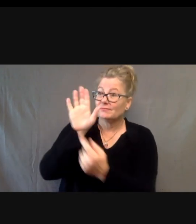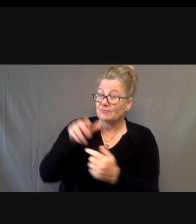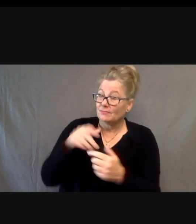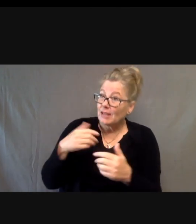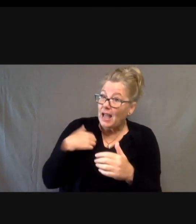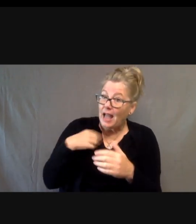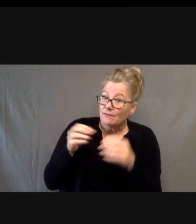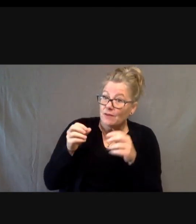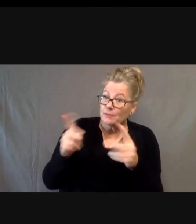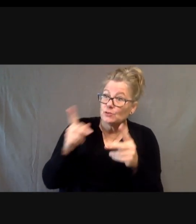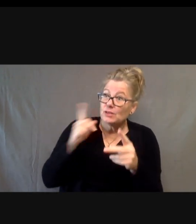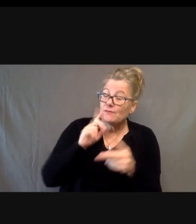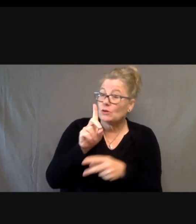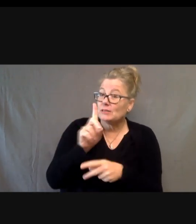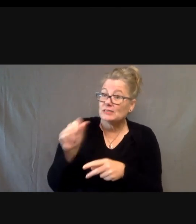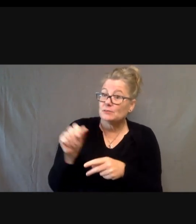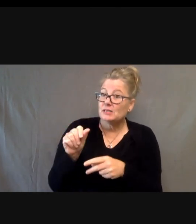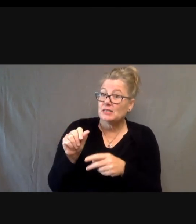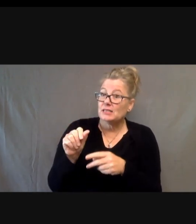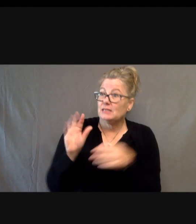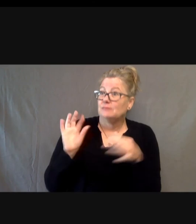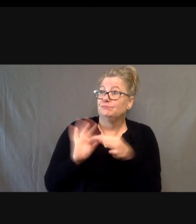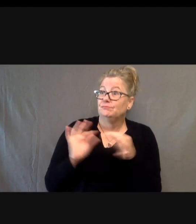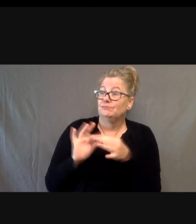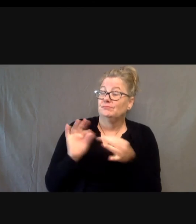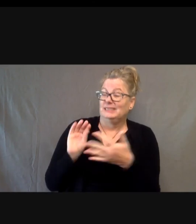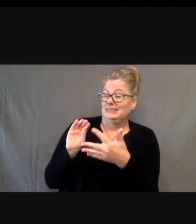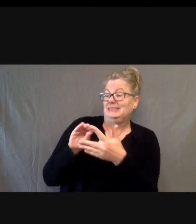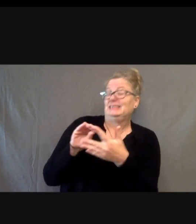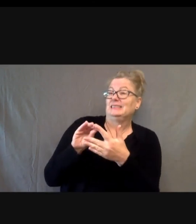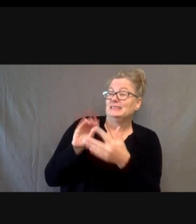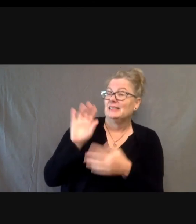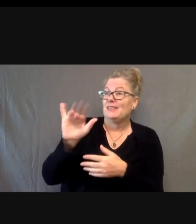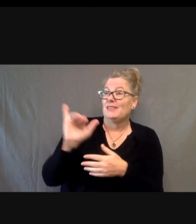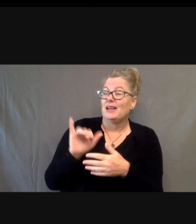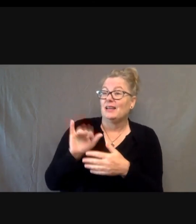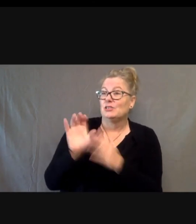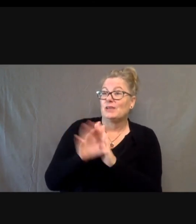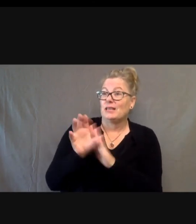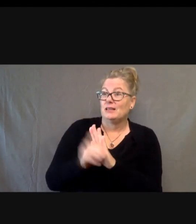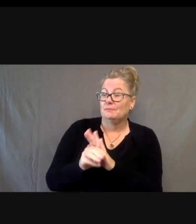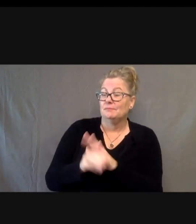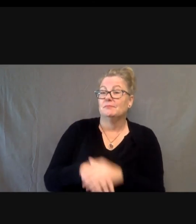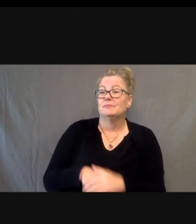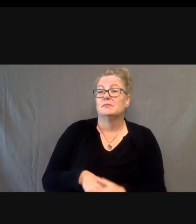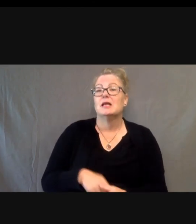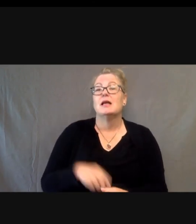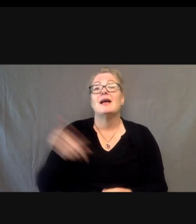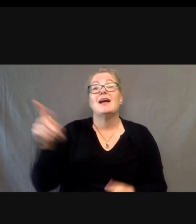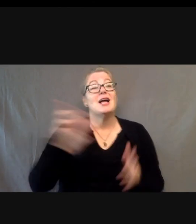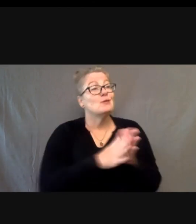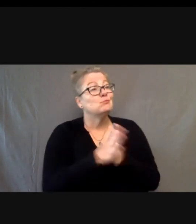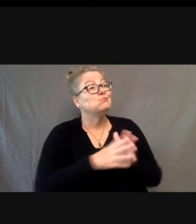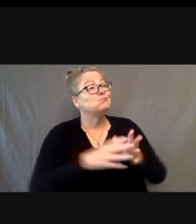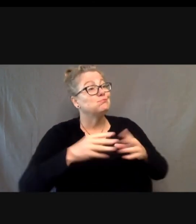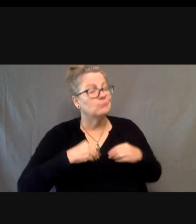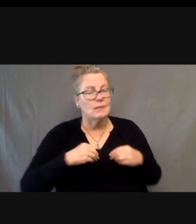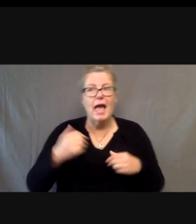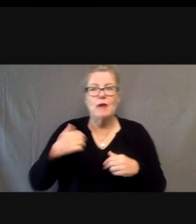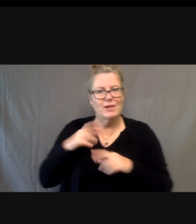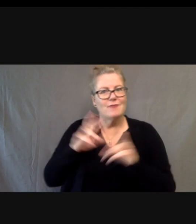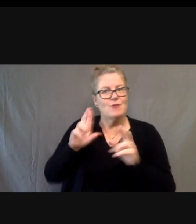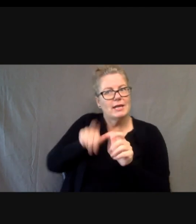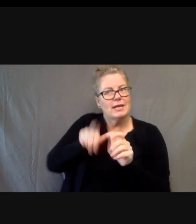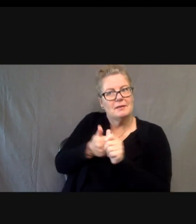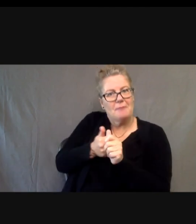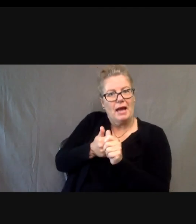disability voice. We came in our back pocket with some ideas for curricular interventions, but we didn't put these up front. We let